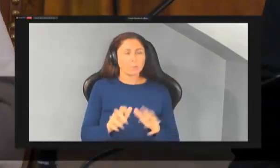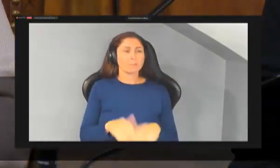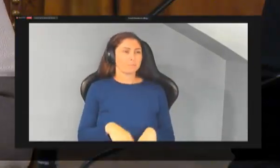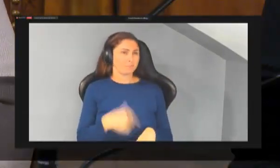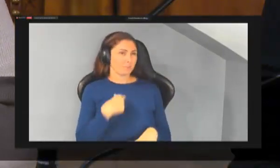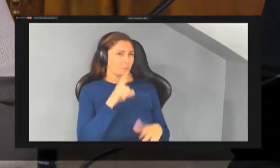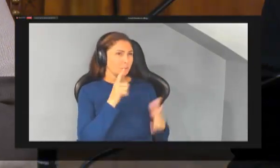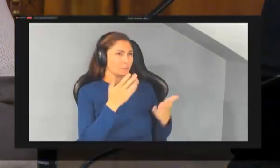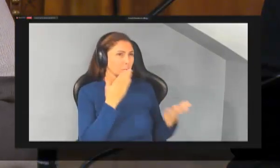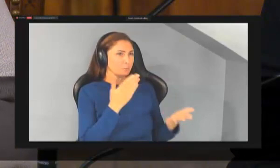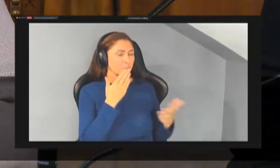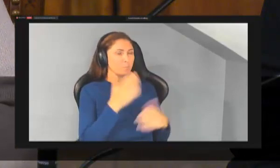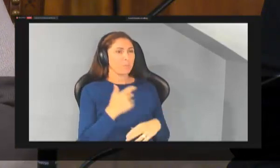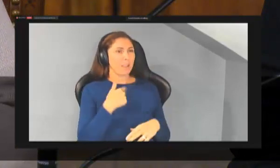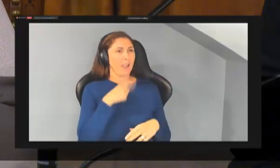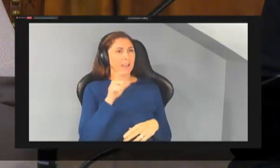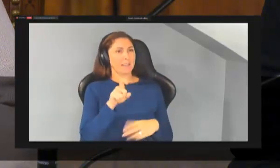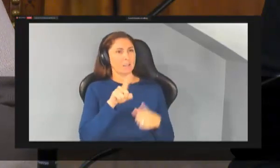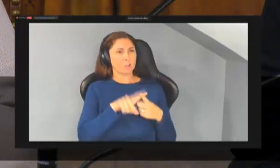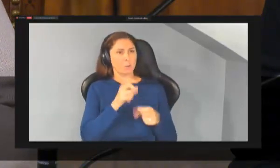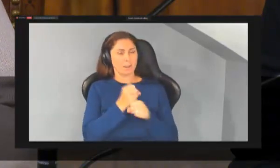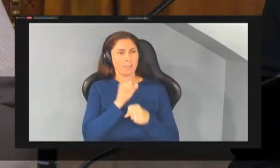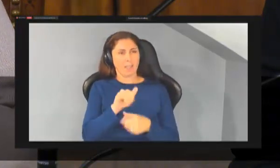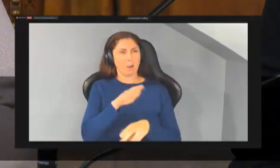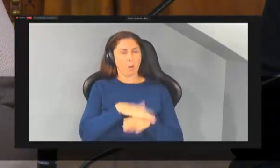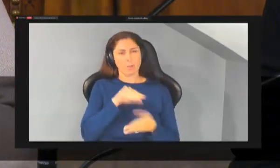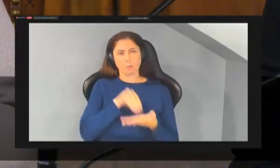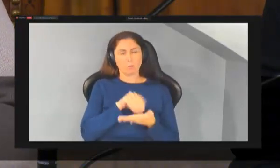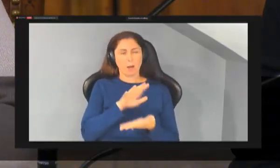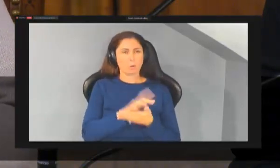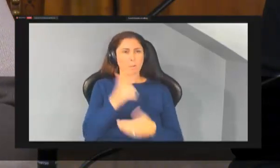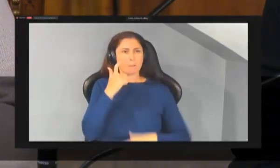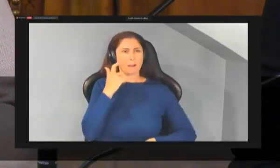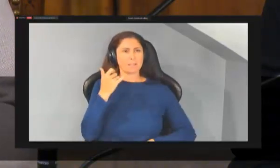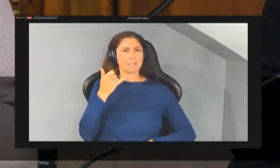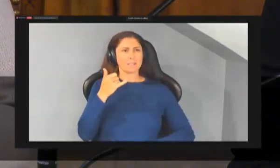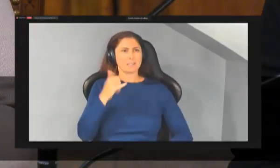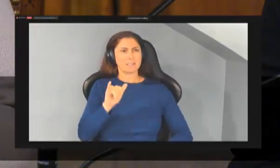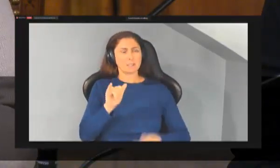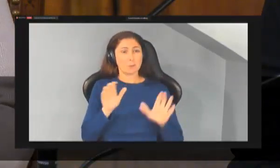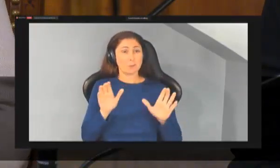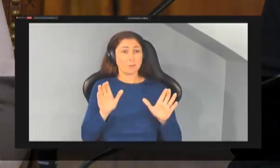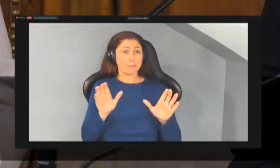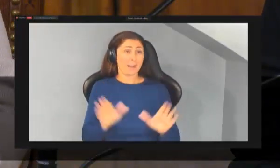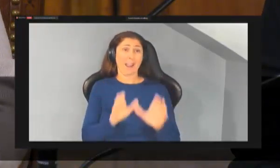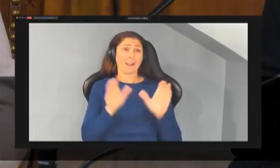Okay, so I just needed to get that on the record, because it's still, it's an active conversation.